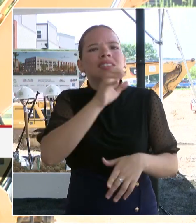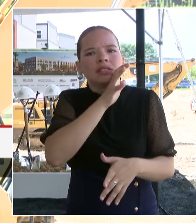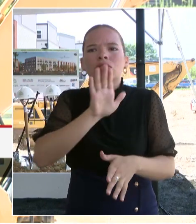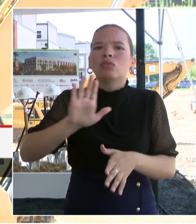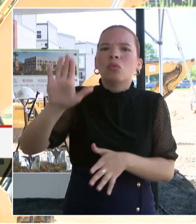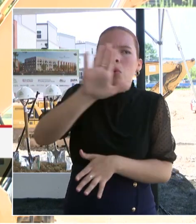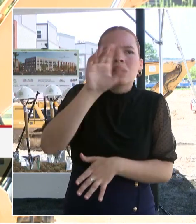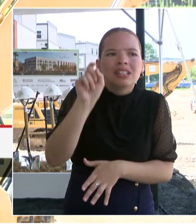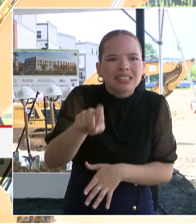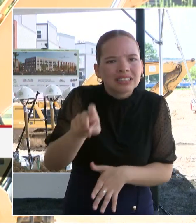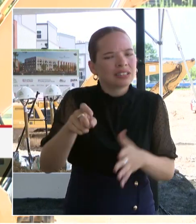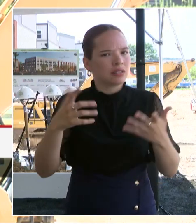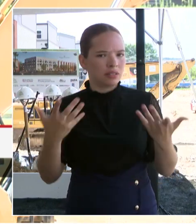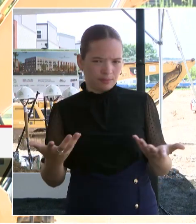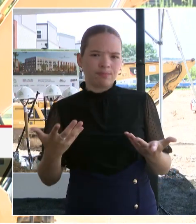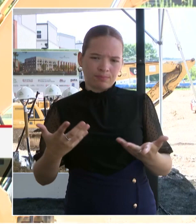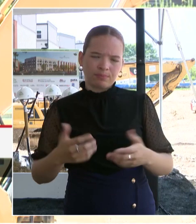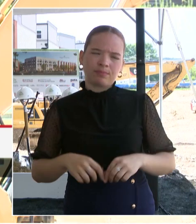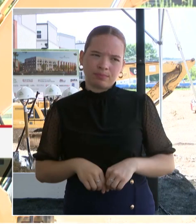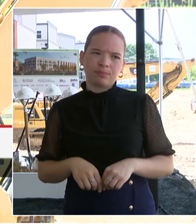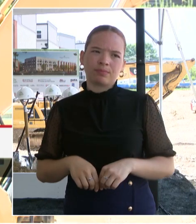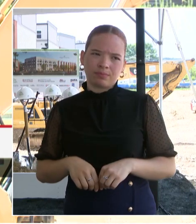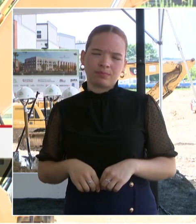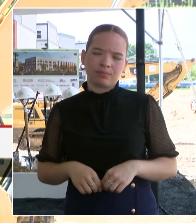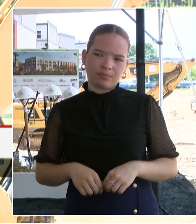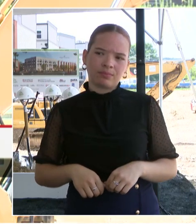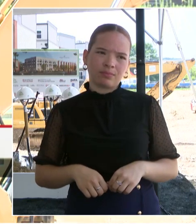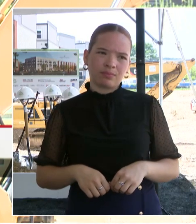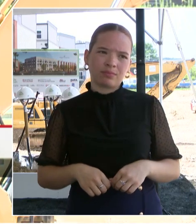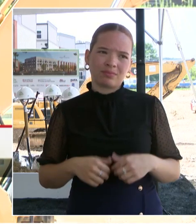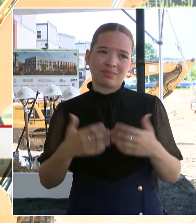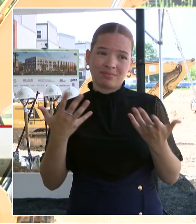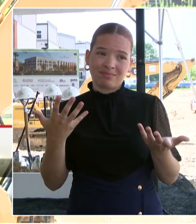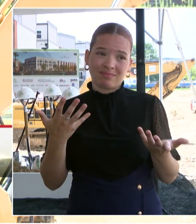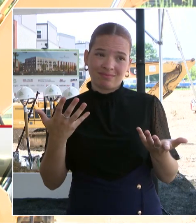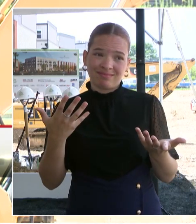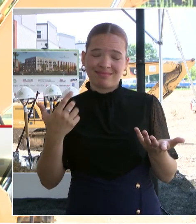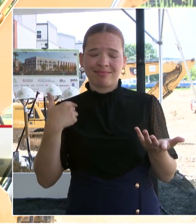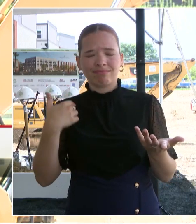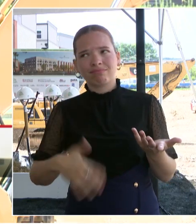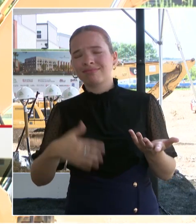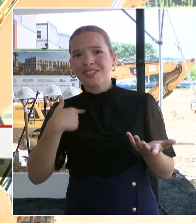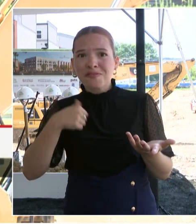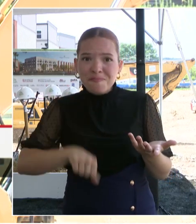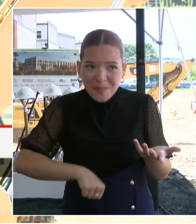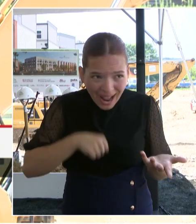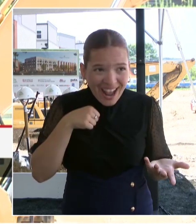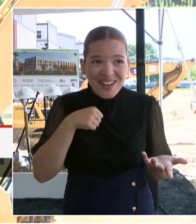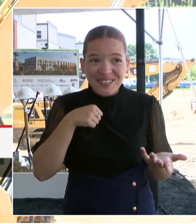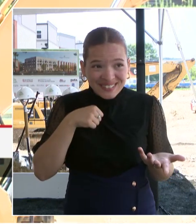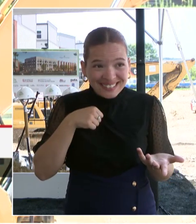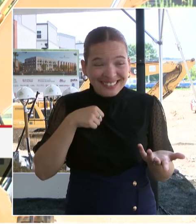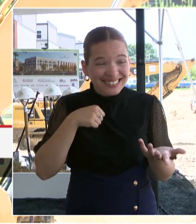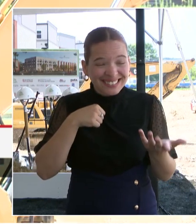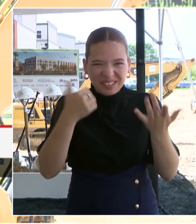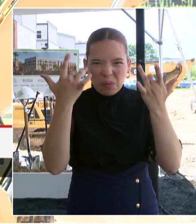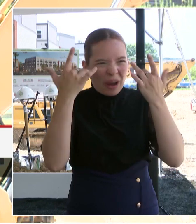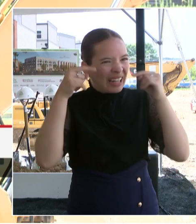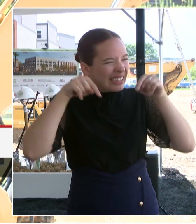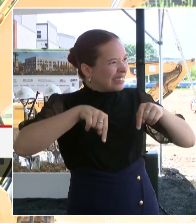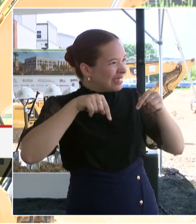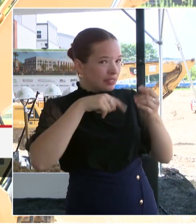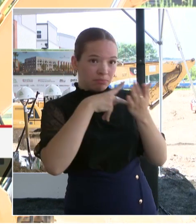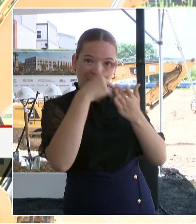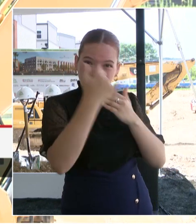too. So one of the things that we're proud of is that this project is actually going to reach the